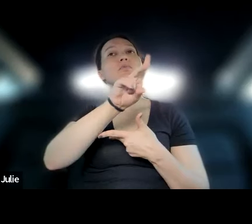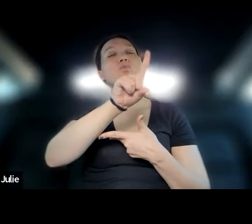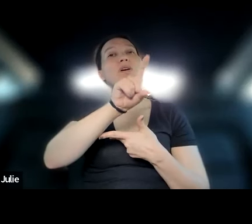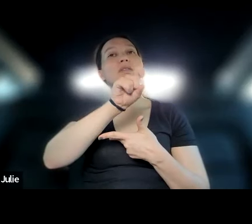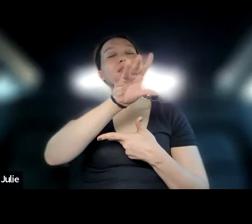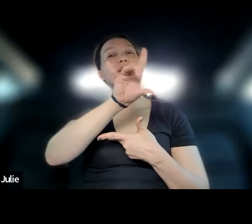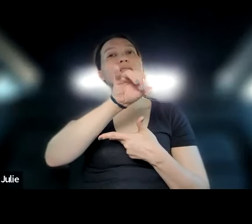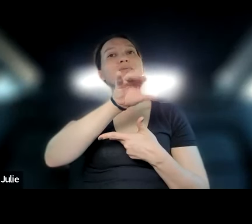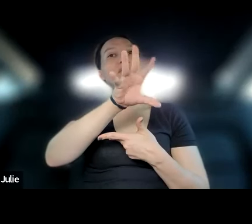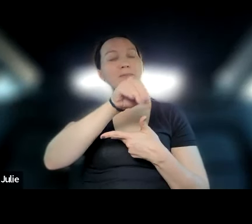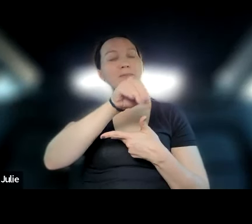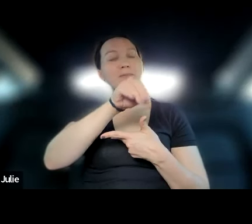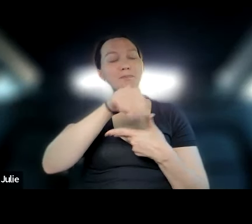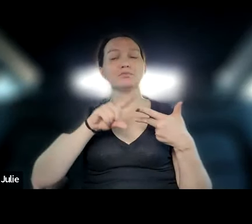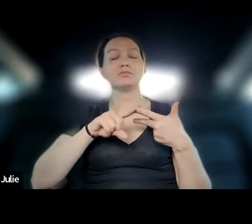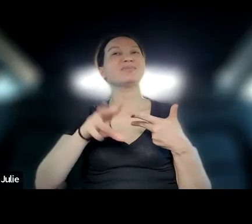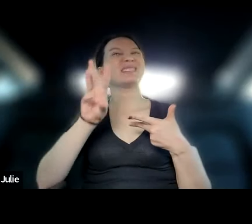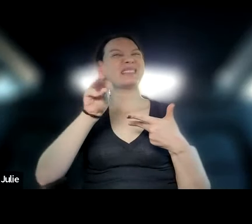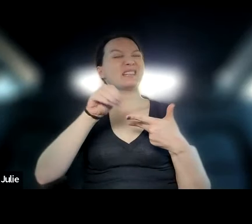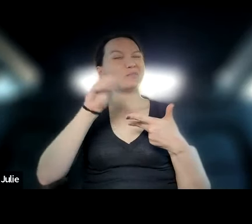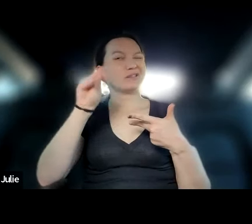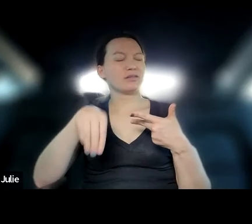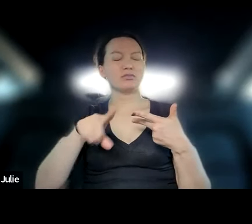$1,850 a month. For a 60%